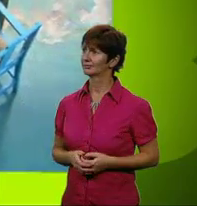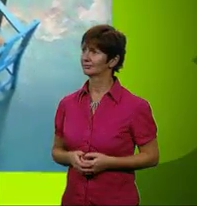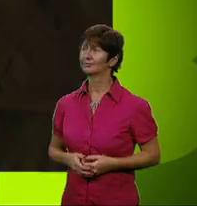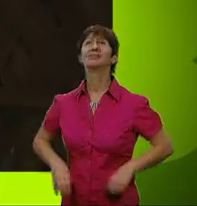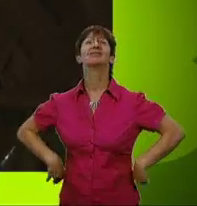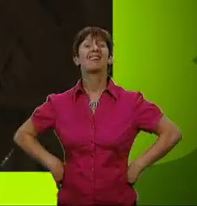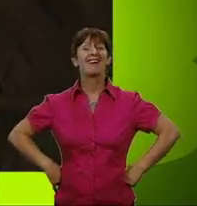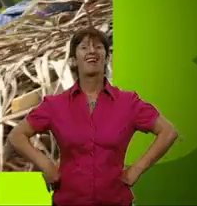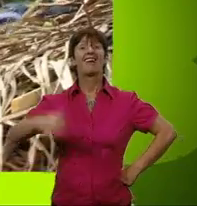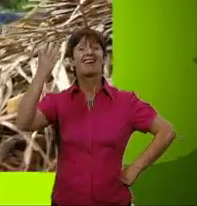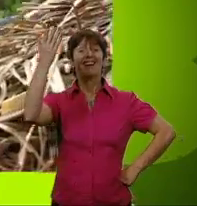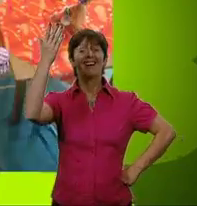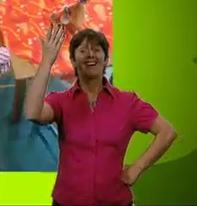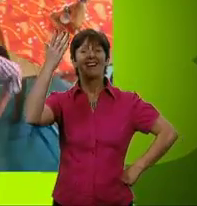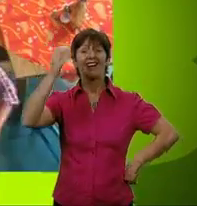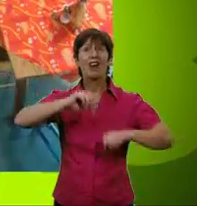Lost your broomstick.